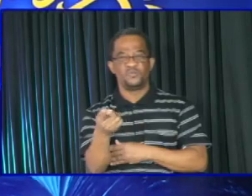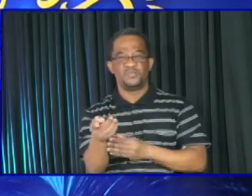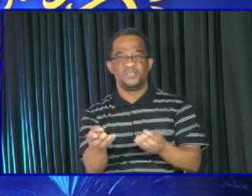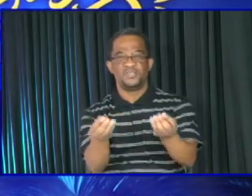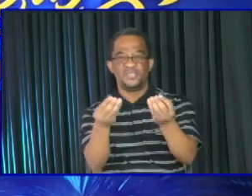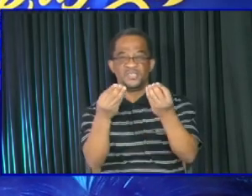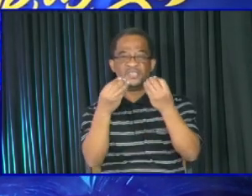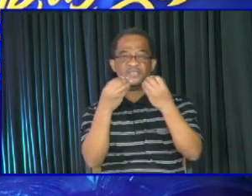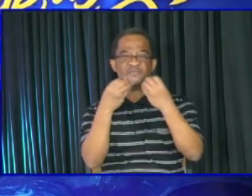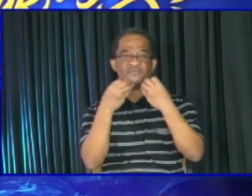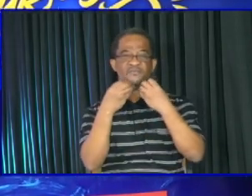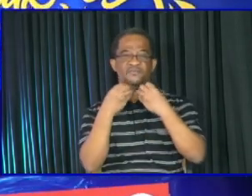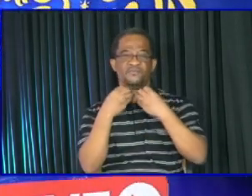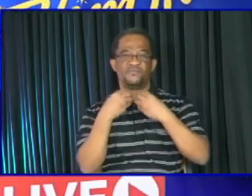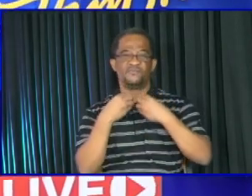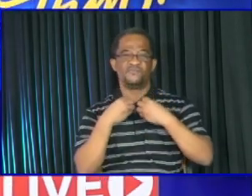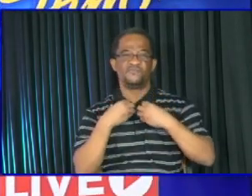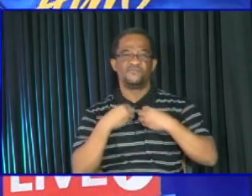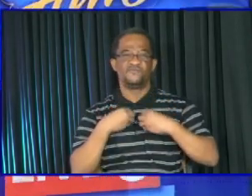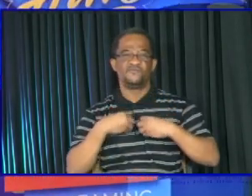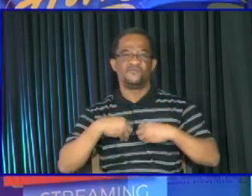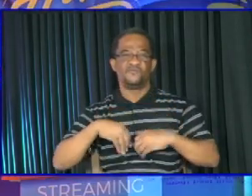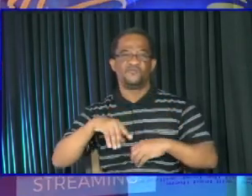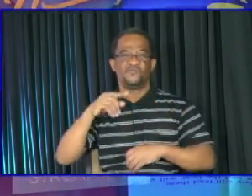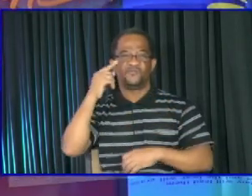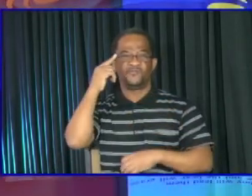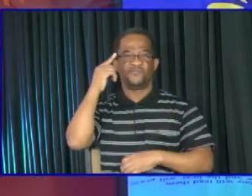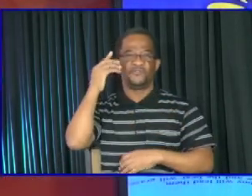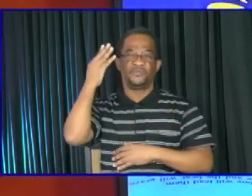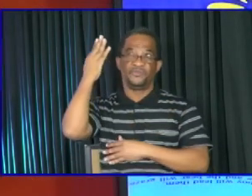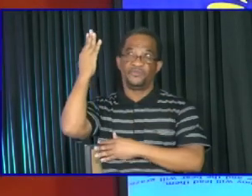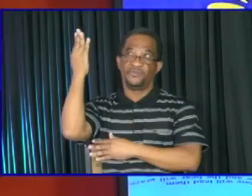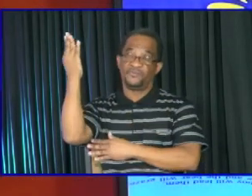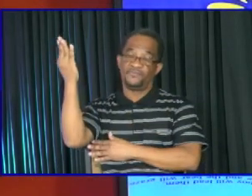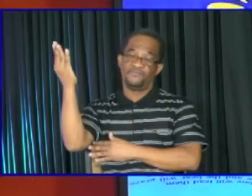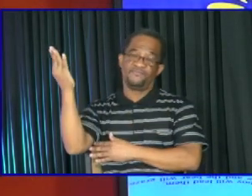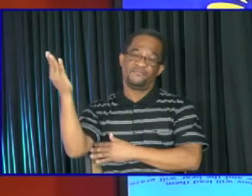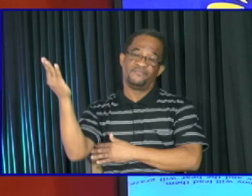thou given for me.